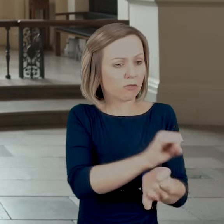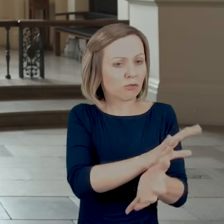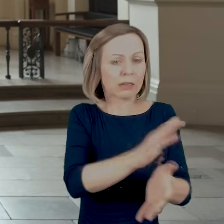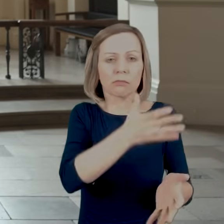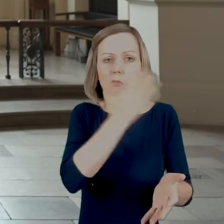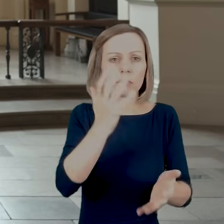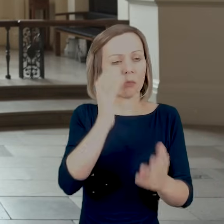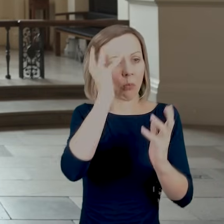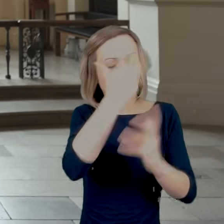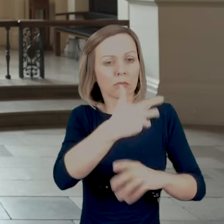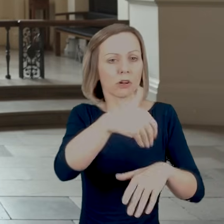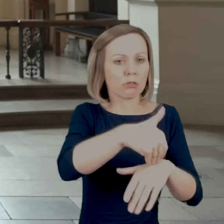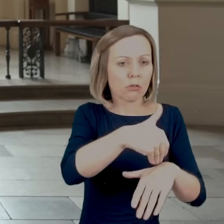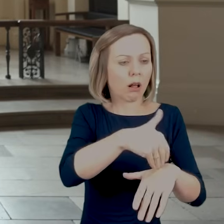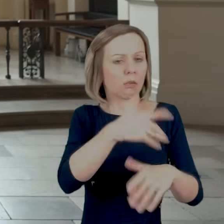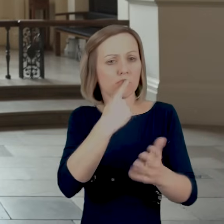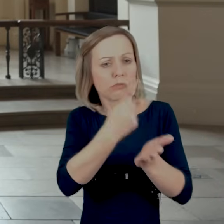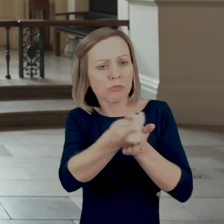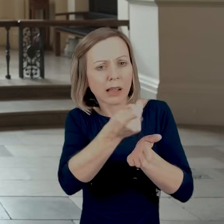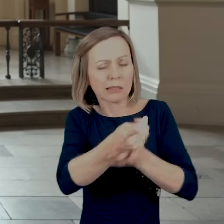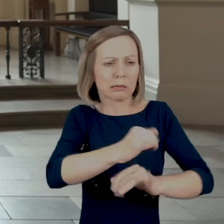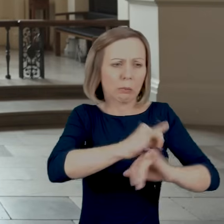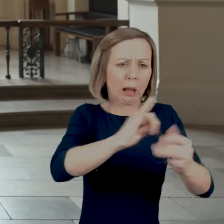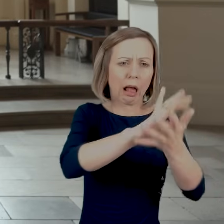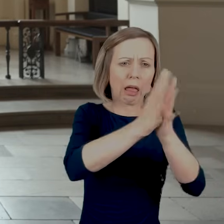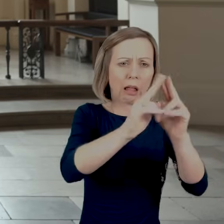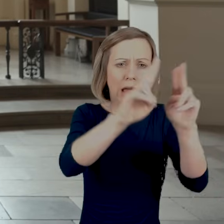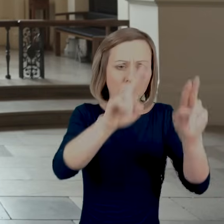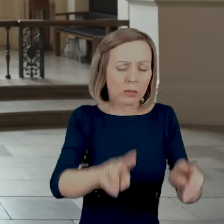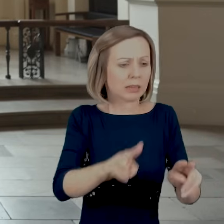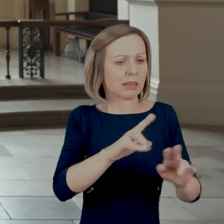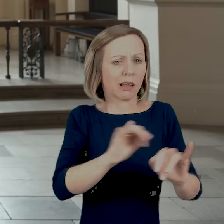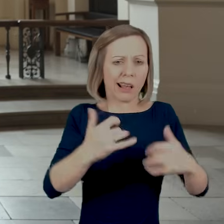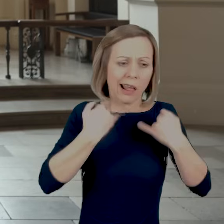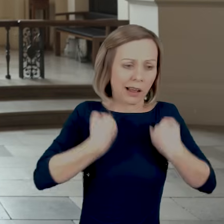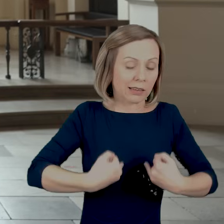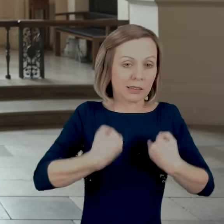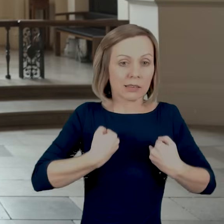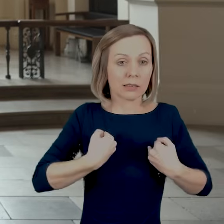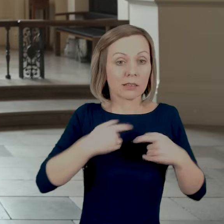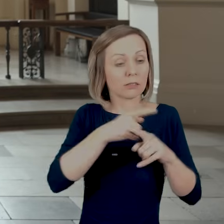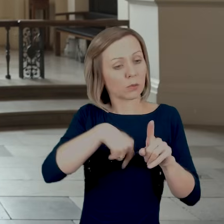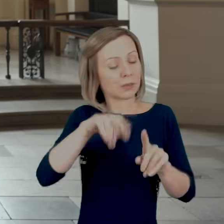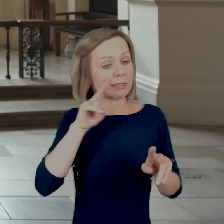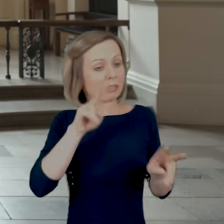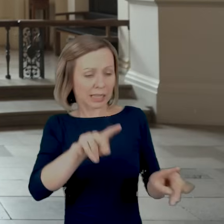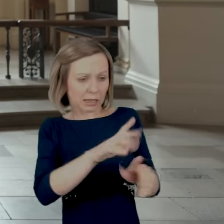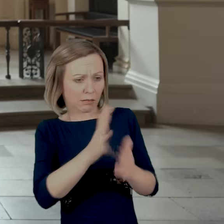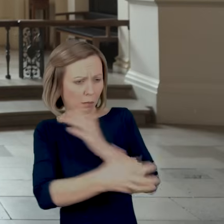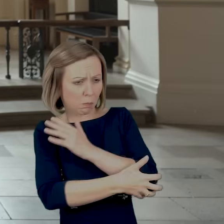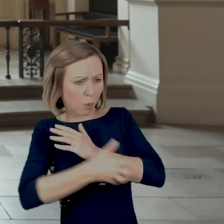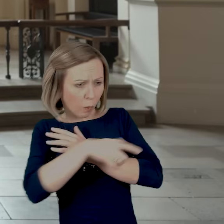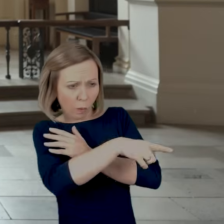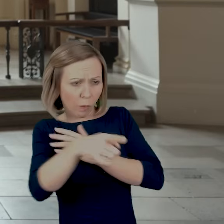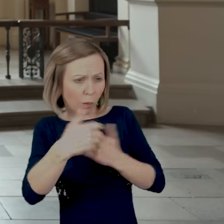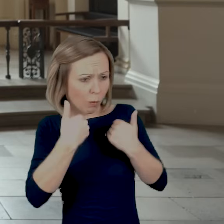the fear of crime, of impossible rents, of bad living conditions, of chronic illness. Give us eyes to see the wealth in those